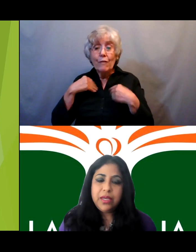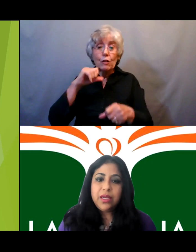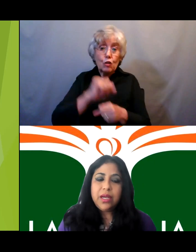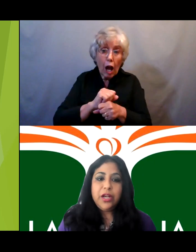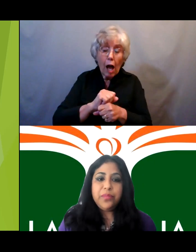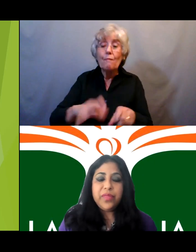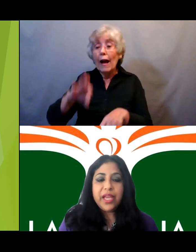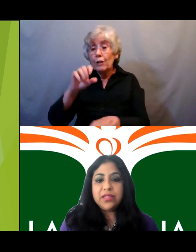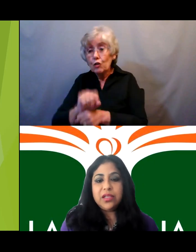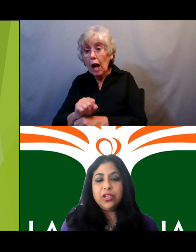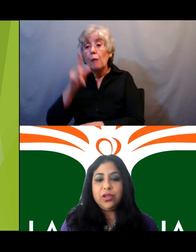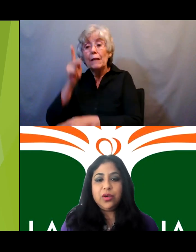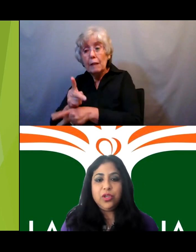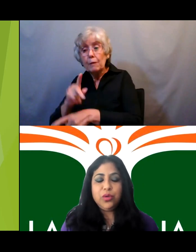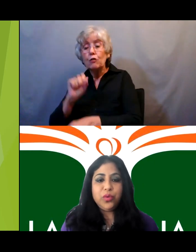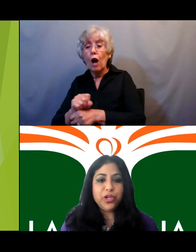job,